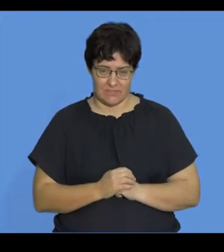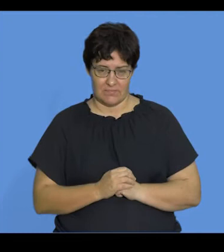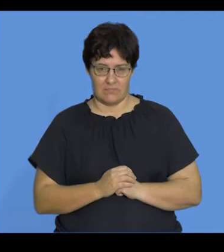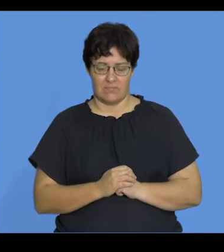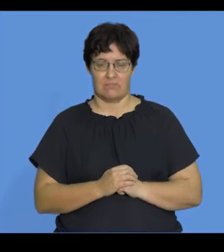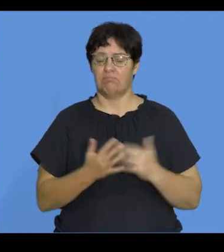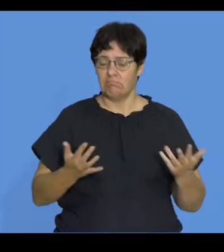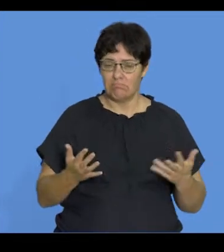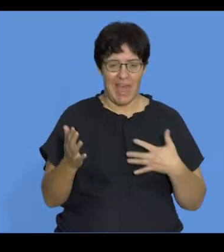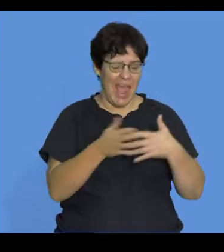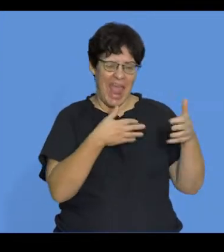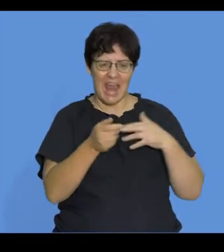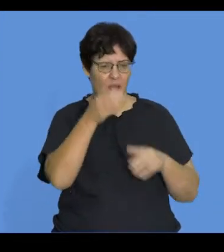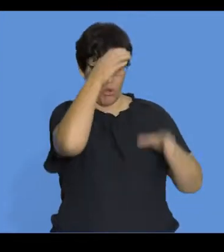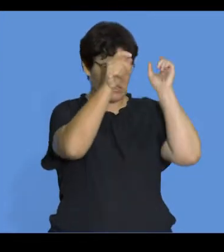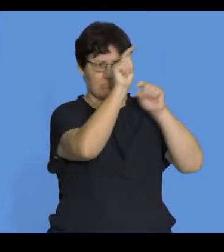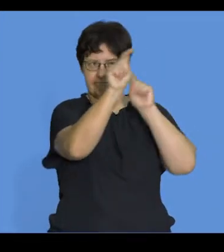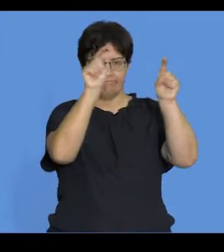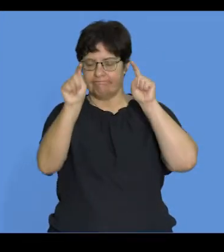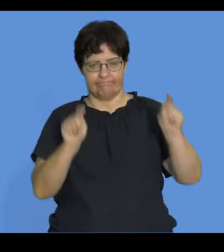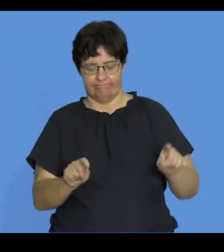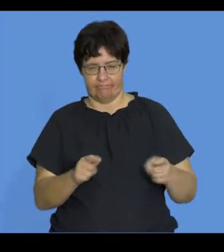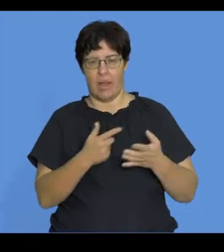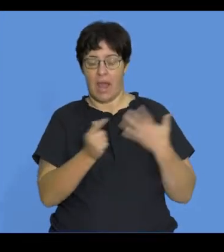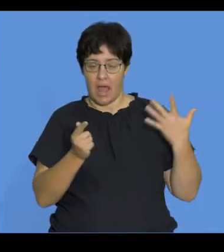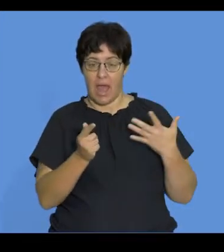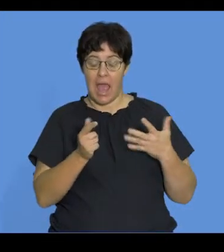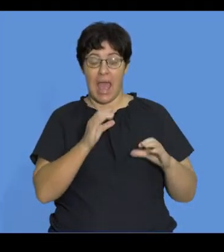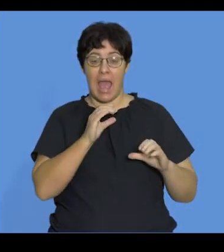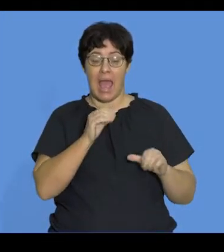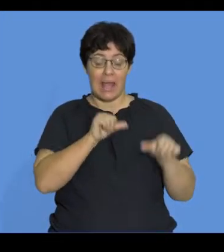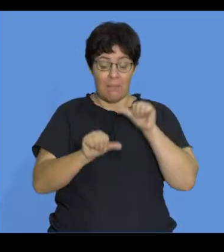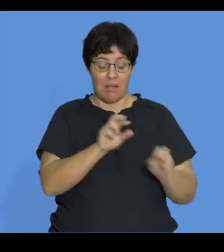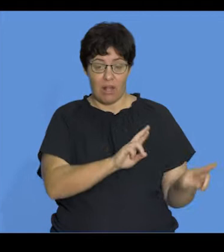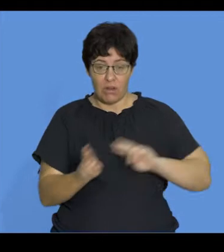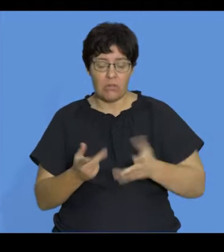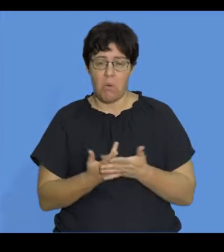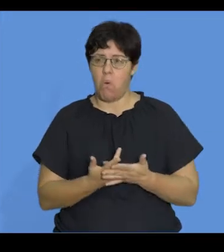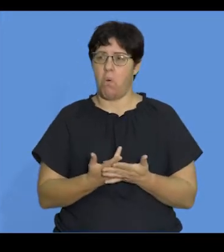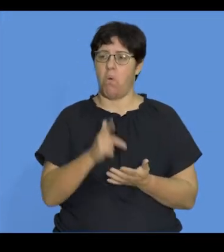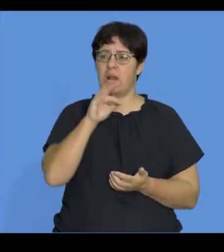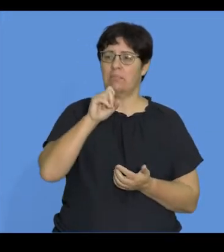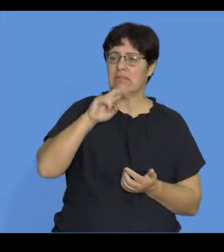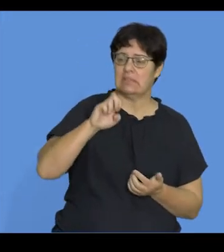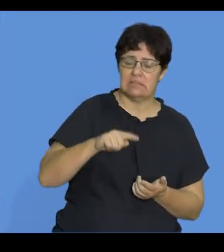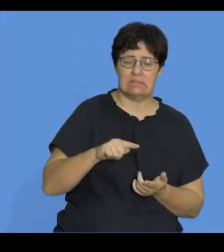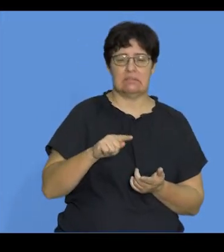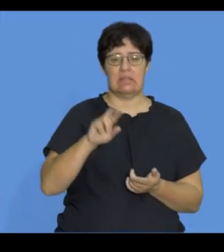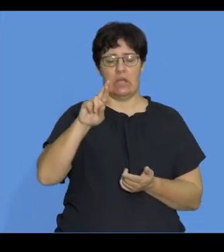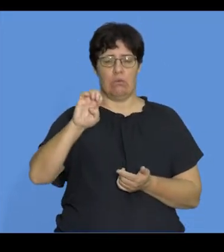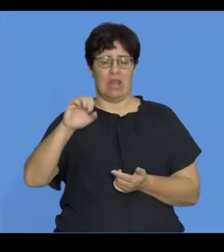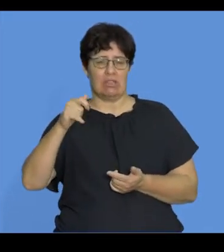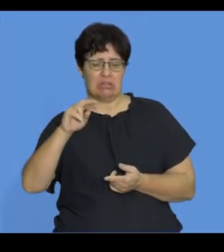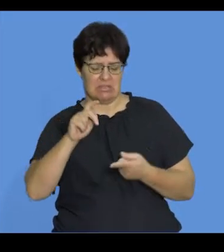can be on any of the concepts as long as there is a chemical reaction. It could be on limiting reagents, yield,